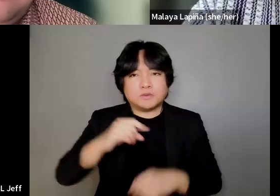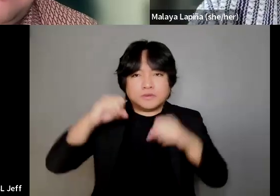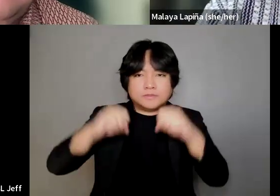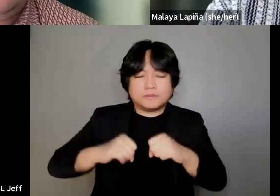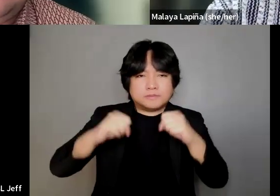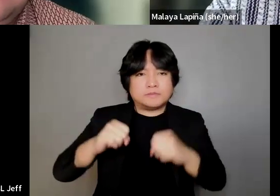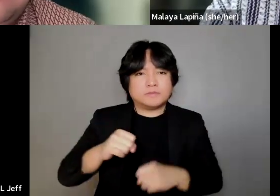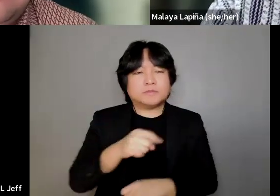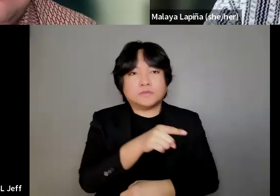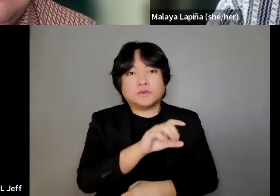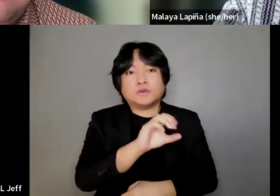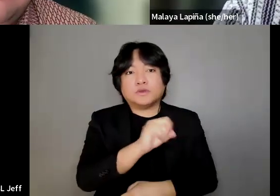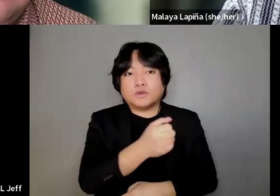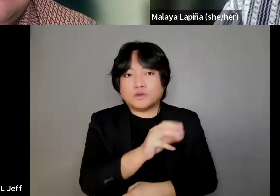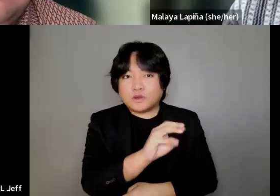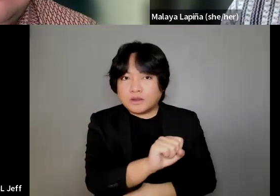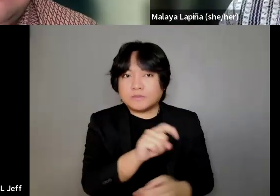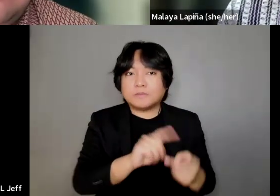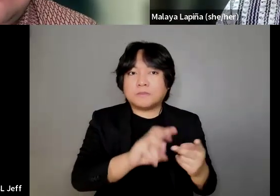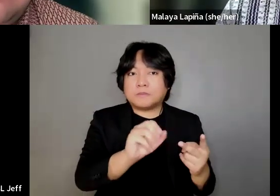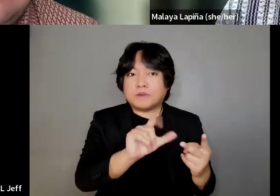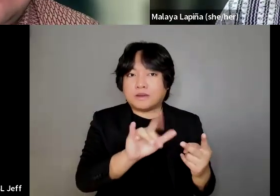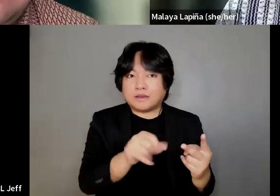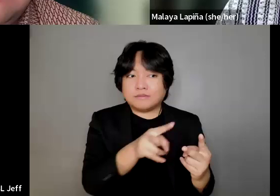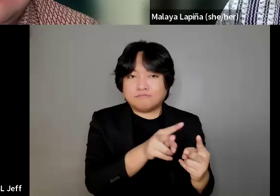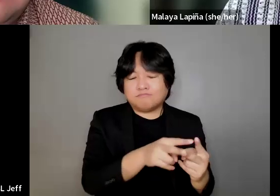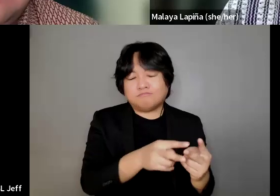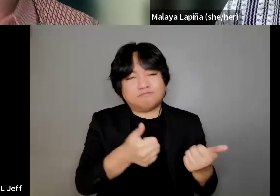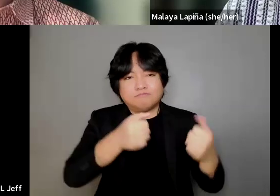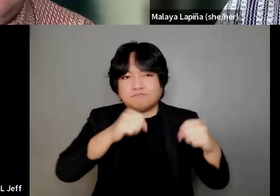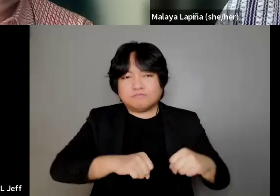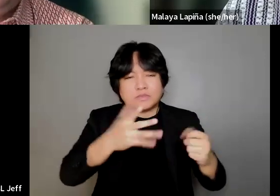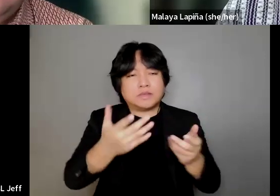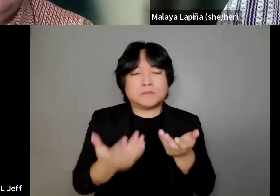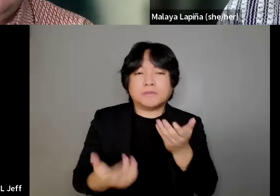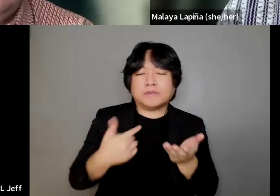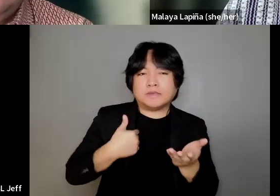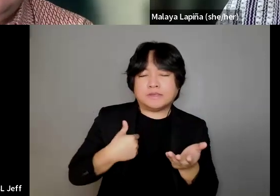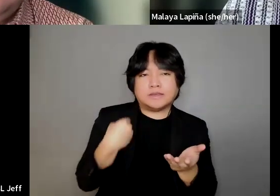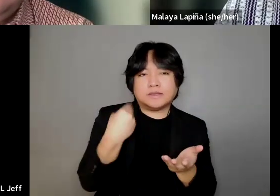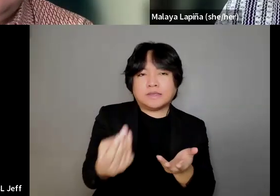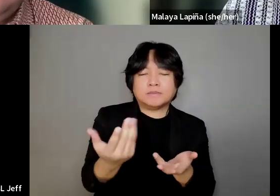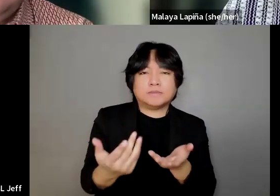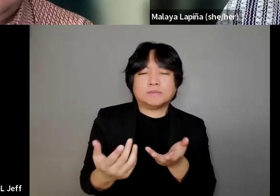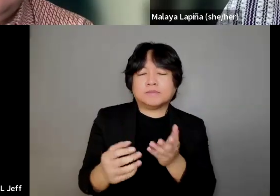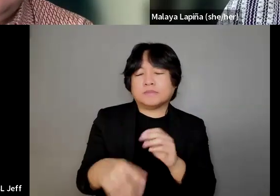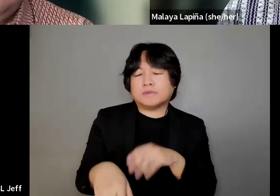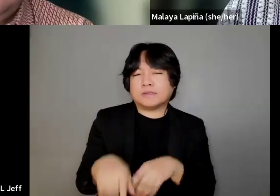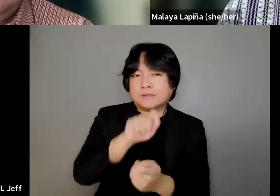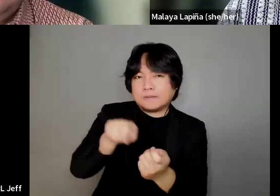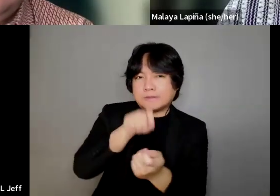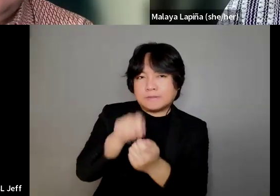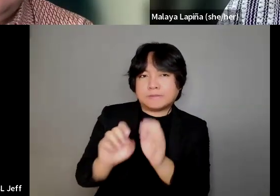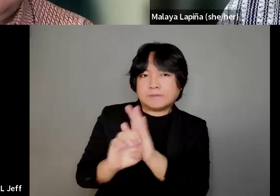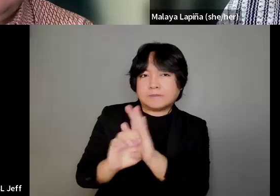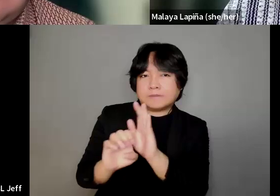Malaya on the said points. But maybe I can give a specific example because the question is about like things that we